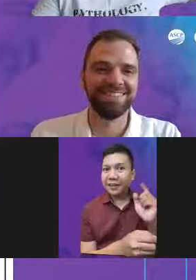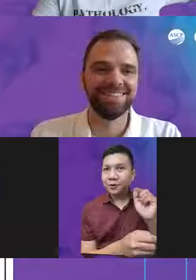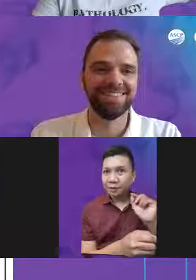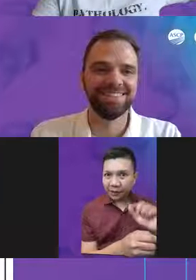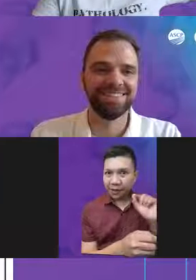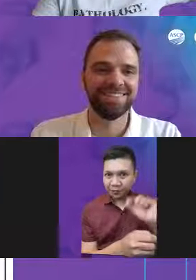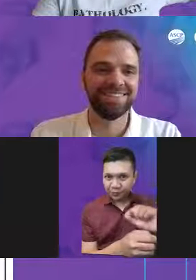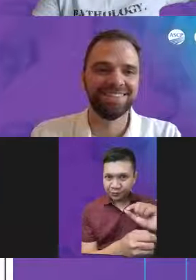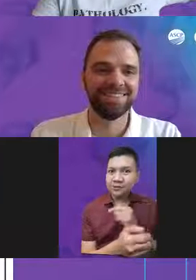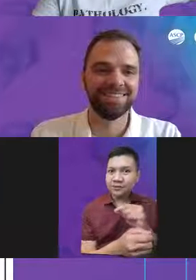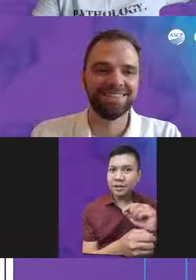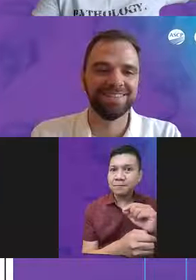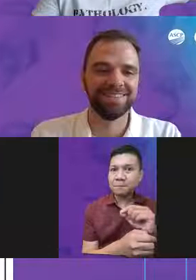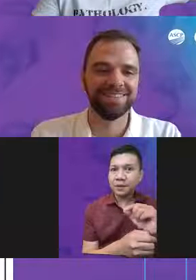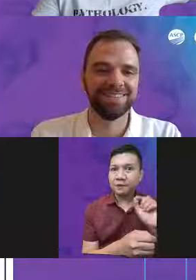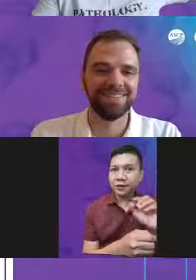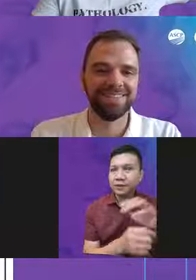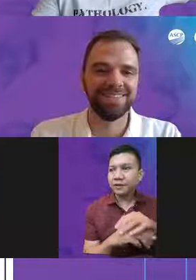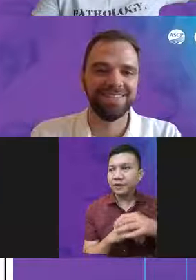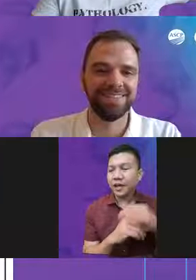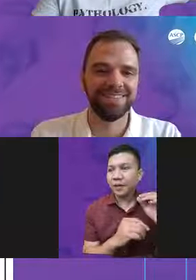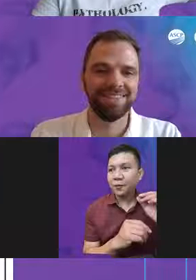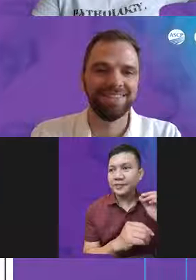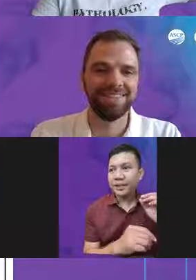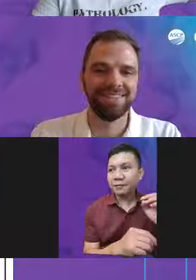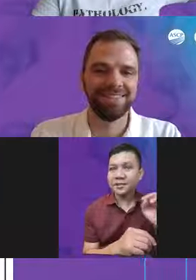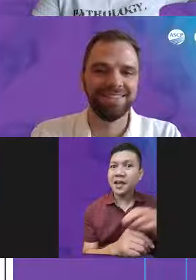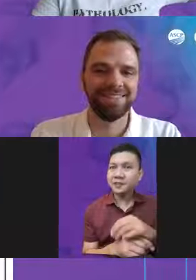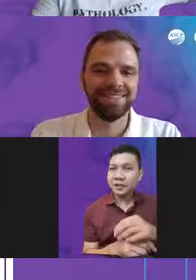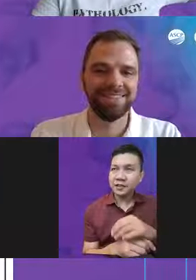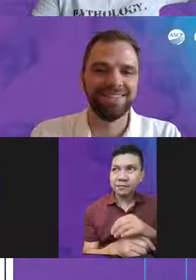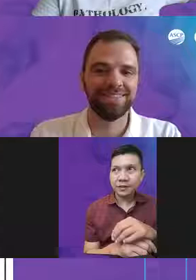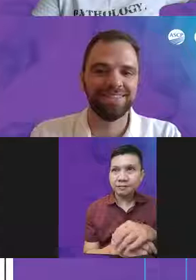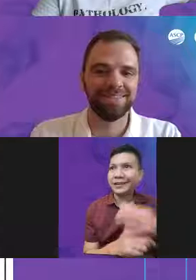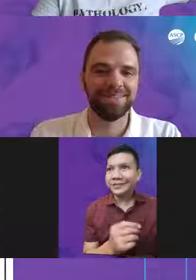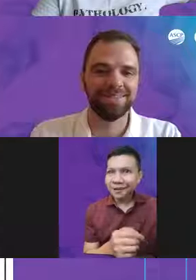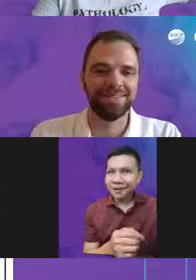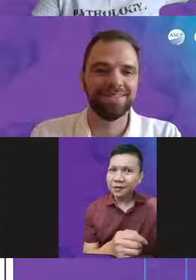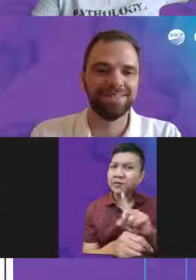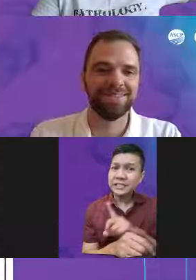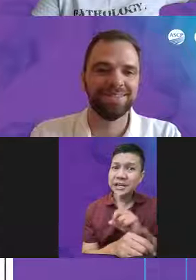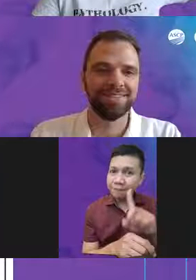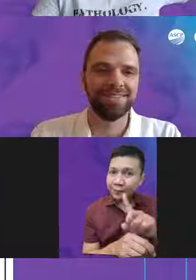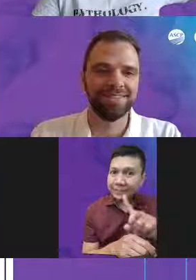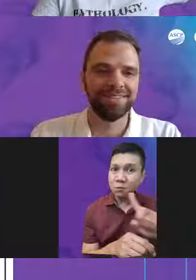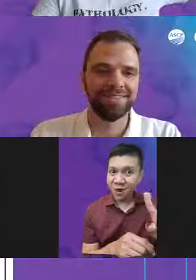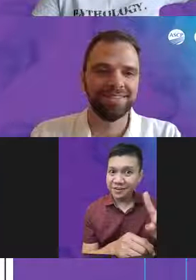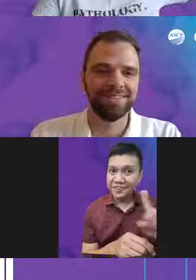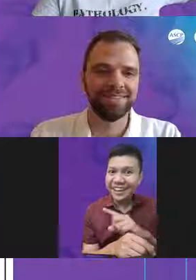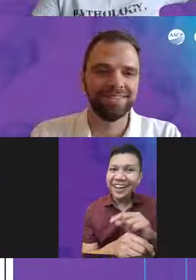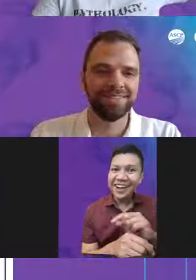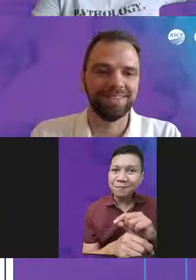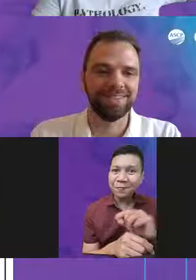I compare it to, I always say, because I've seen in my entire career, I've only seen